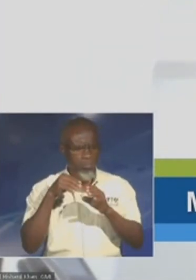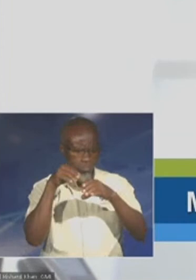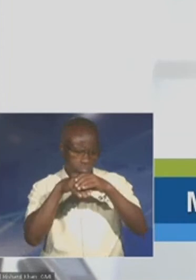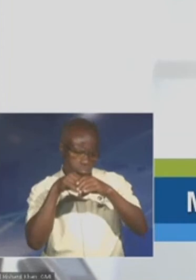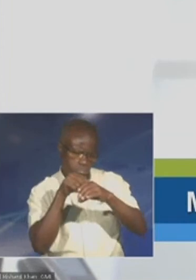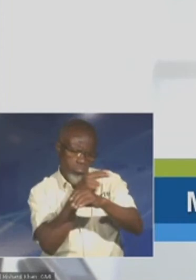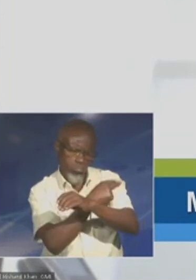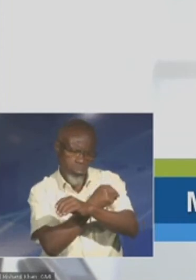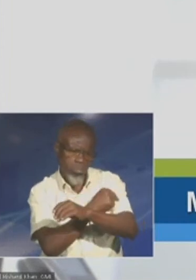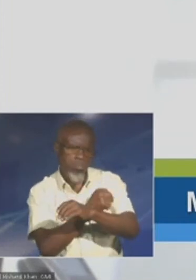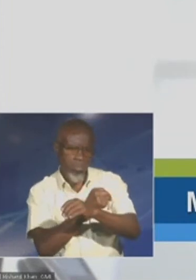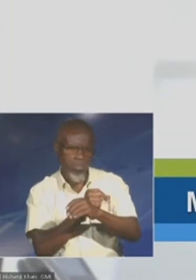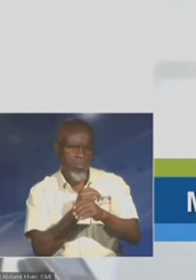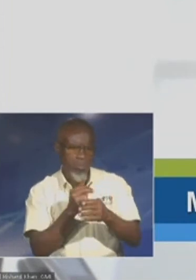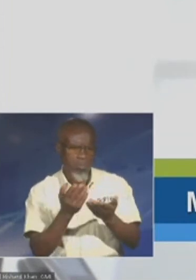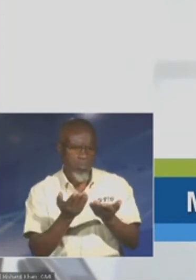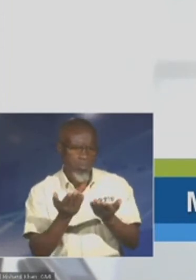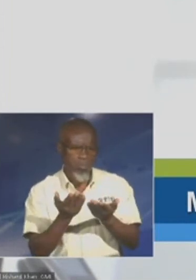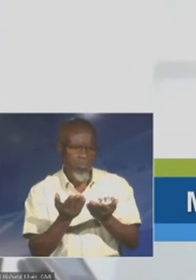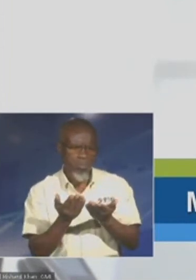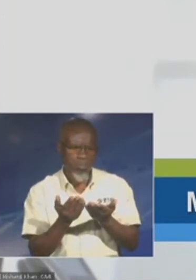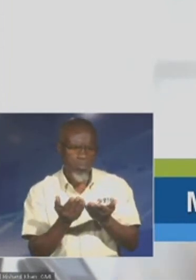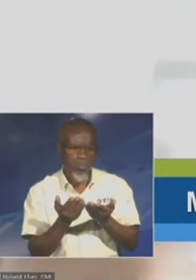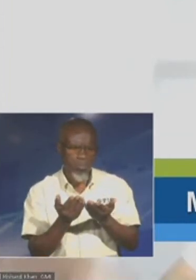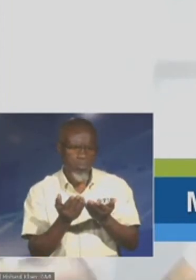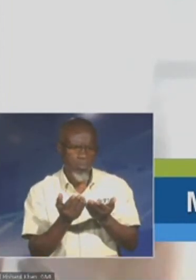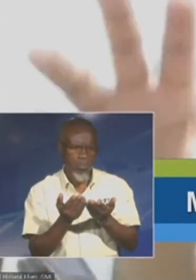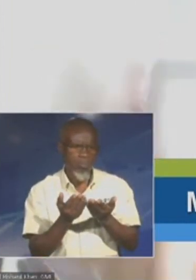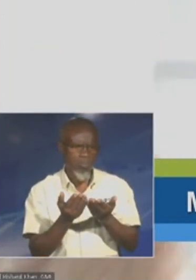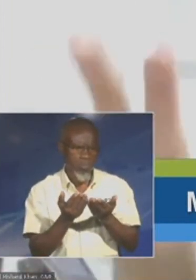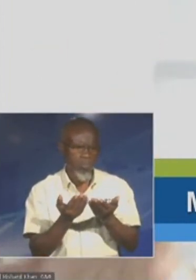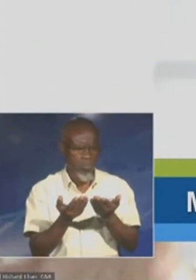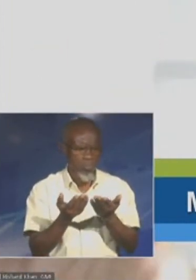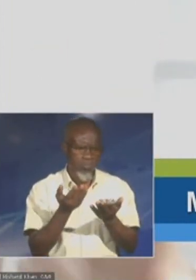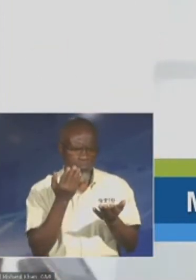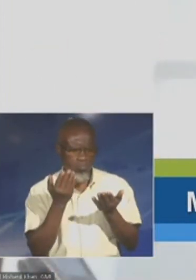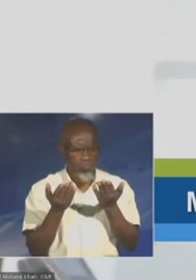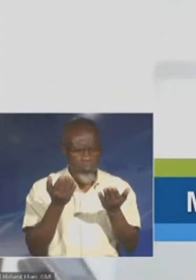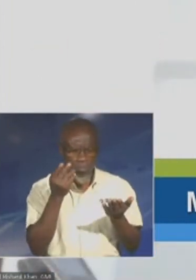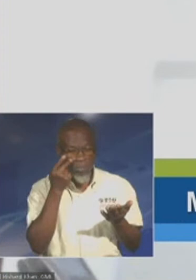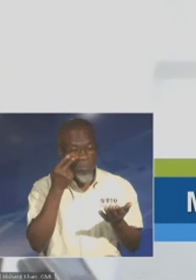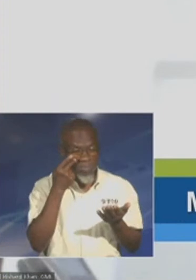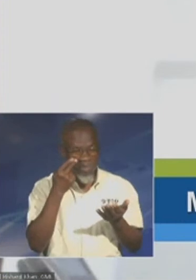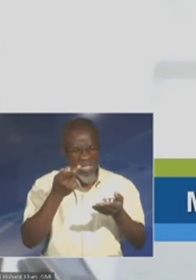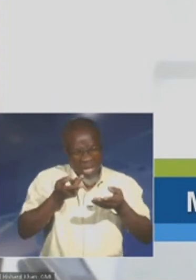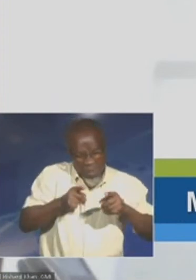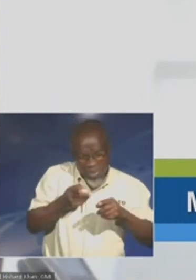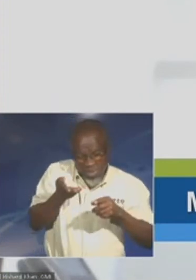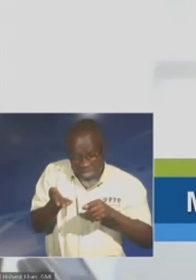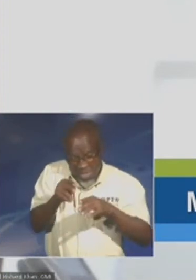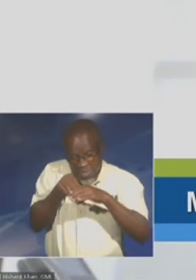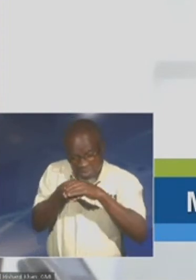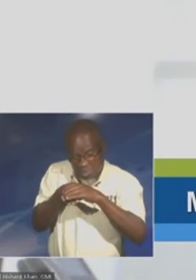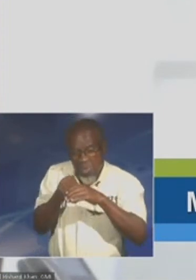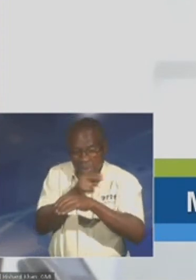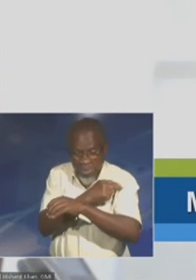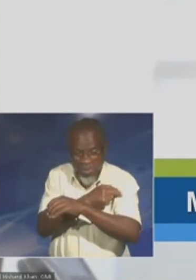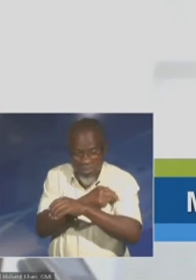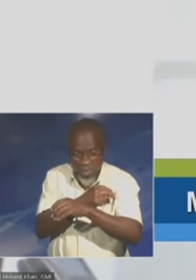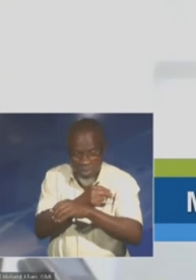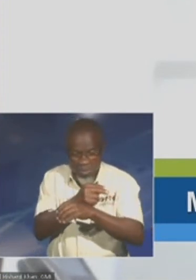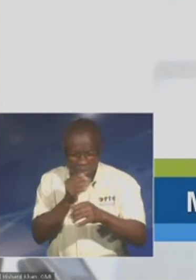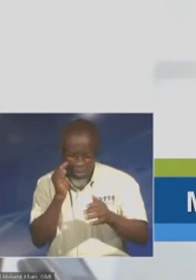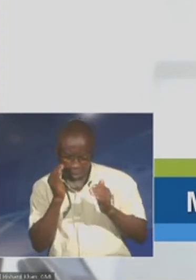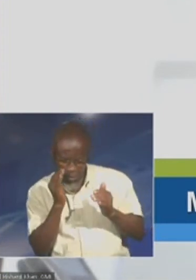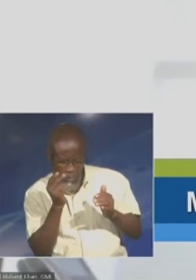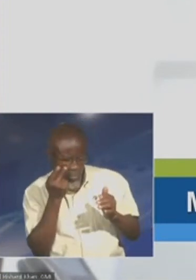us predict how many people, depending on how many cases, would need hospitalization. But now understanding that now it's a different variant and